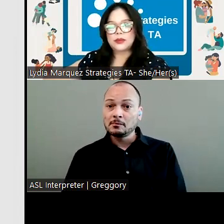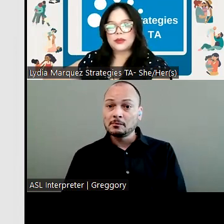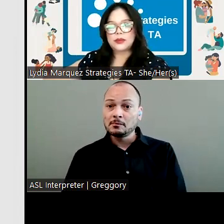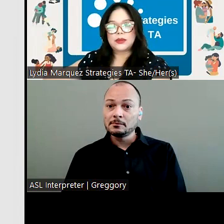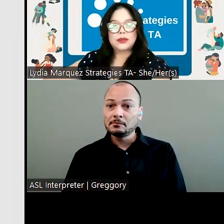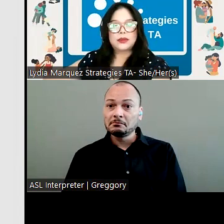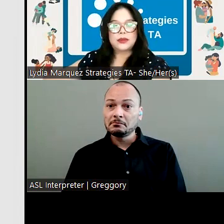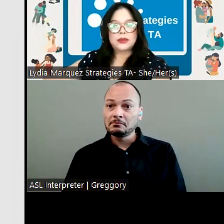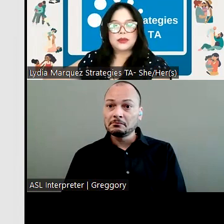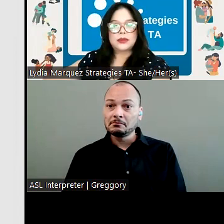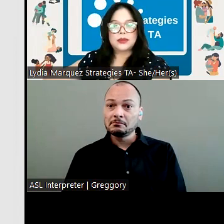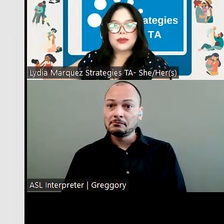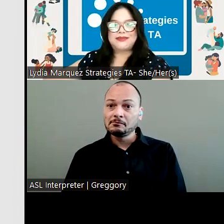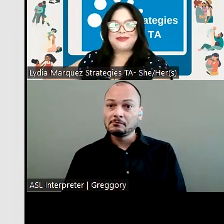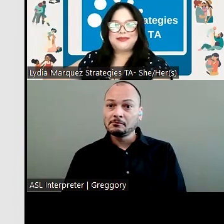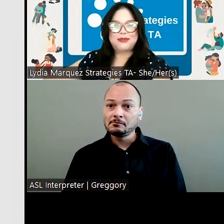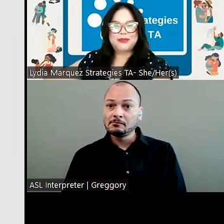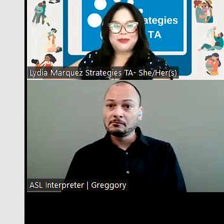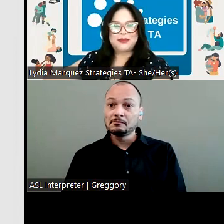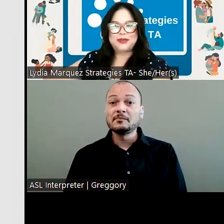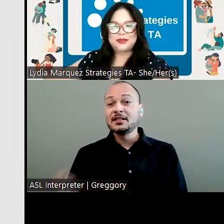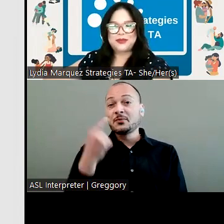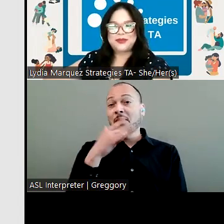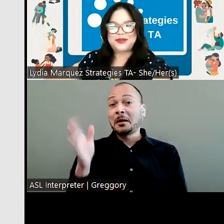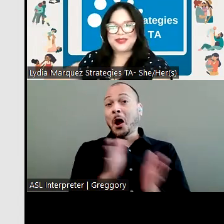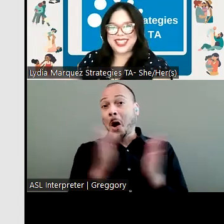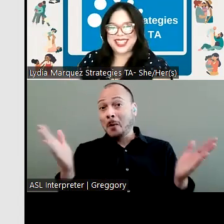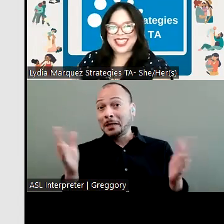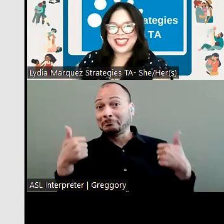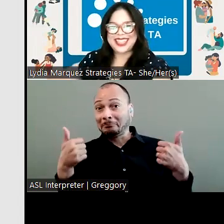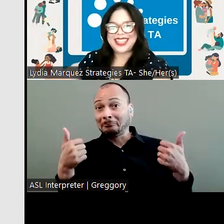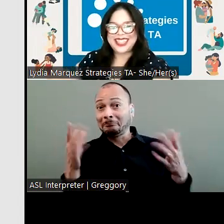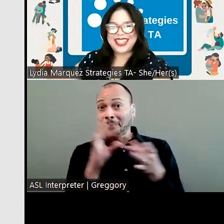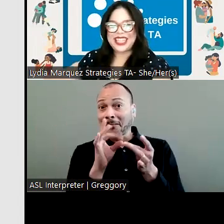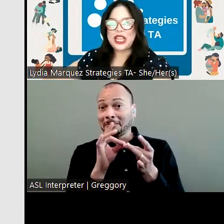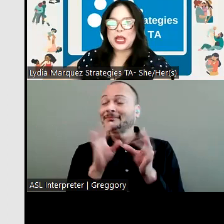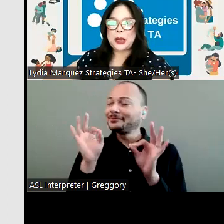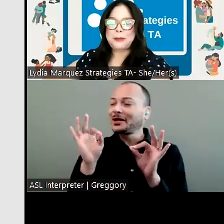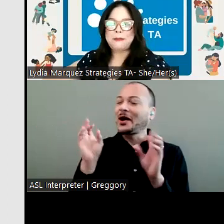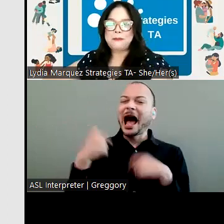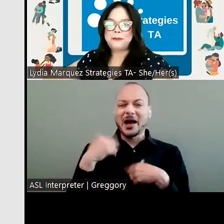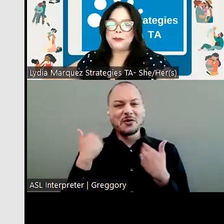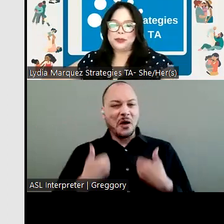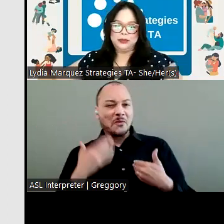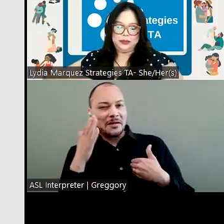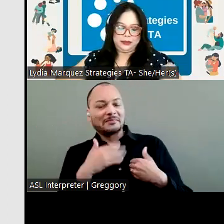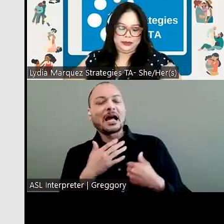Somebody want to break the ice? Anyone? I'll break the ice. Okay. It's okay. I'm not exactly shy.